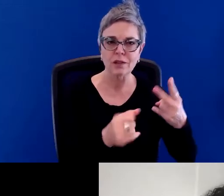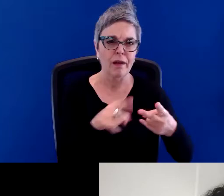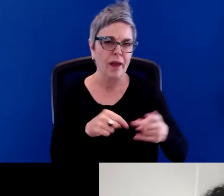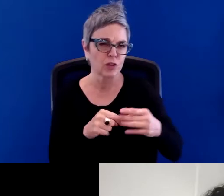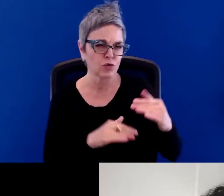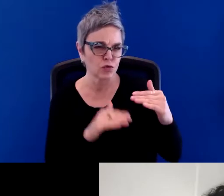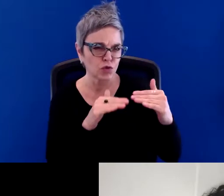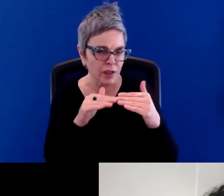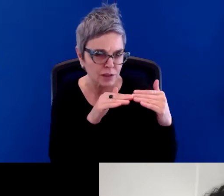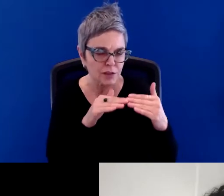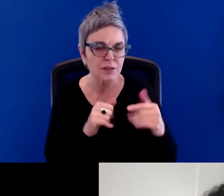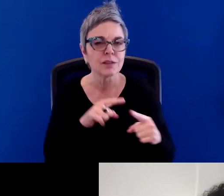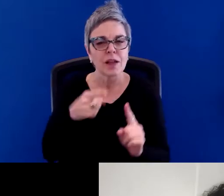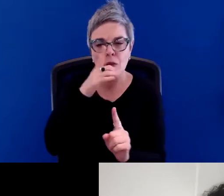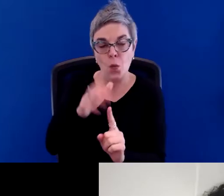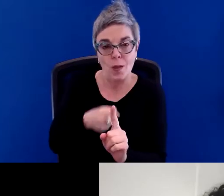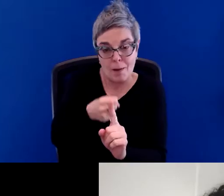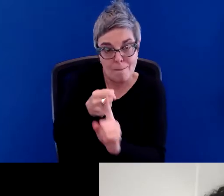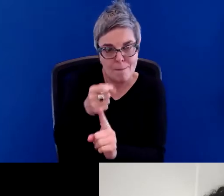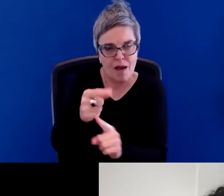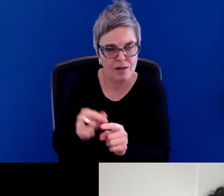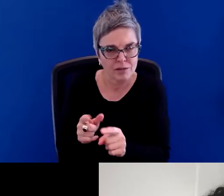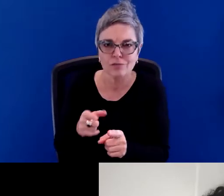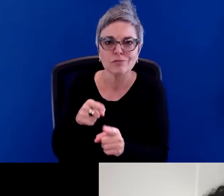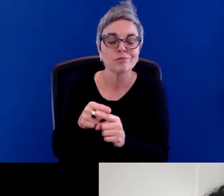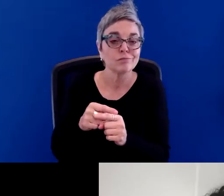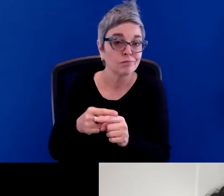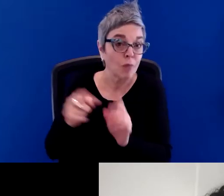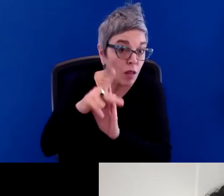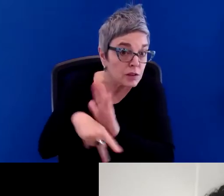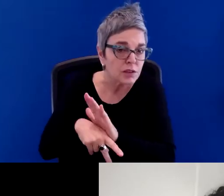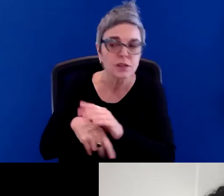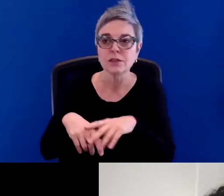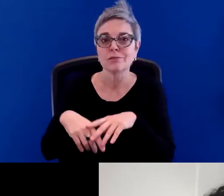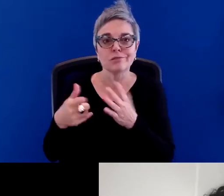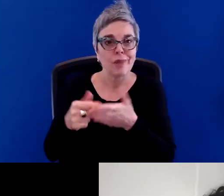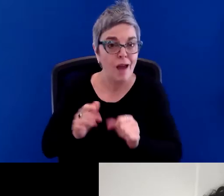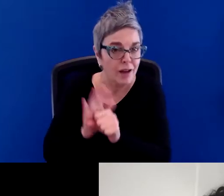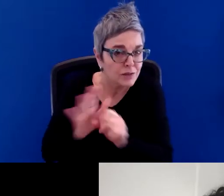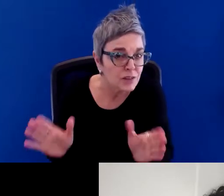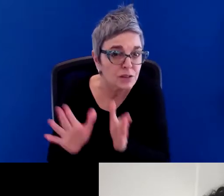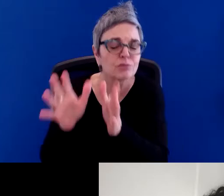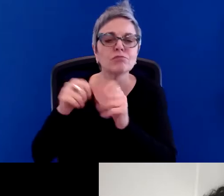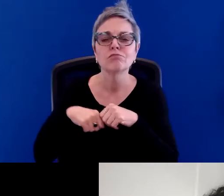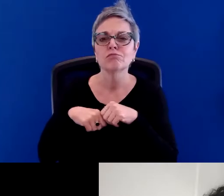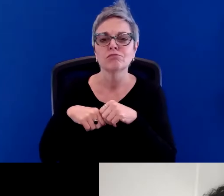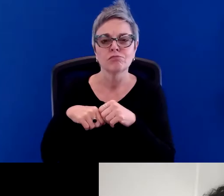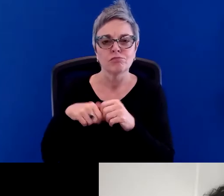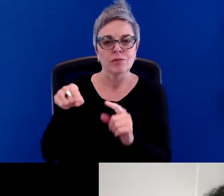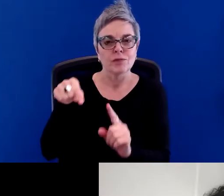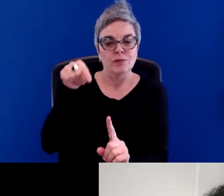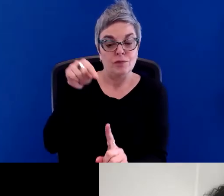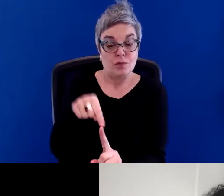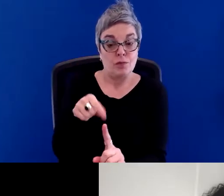activism and policy, and ultimately considers the transformative nature of intersectional